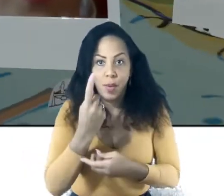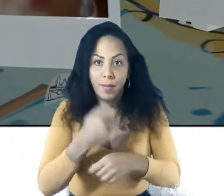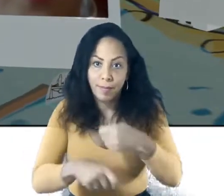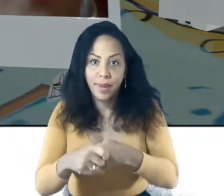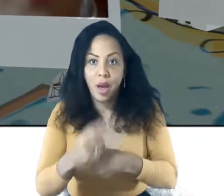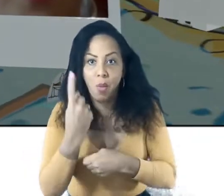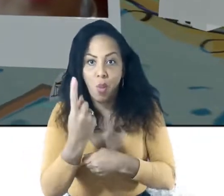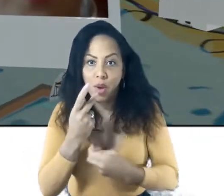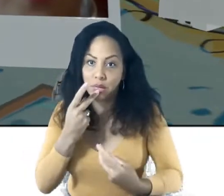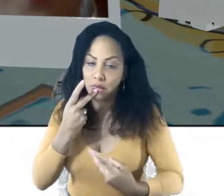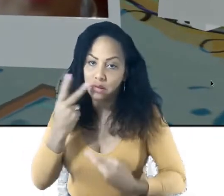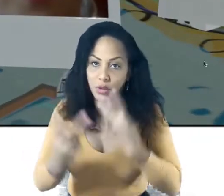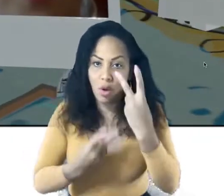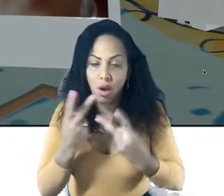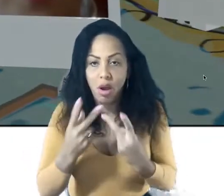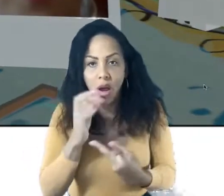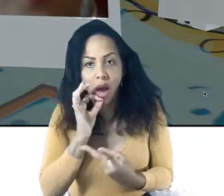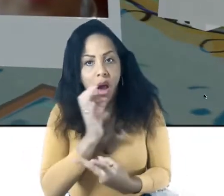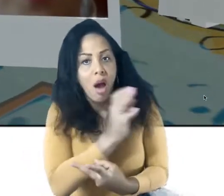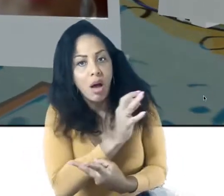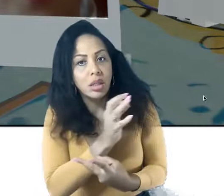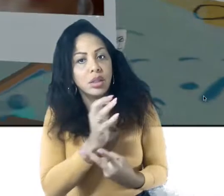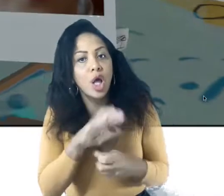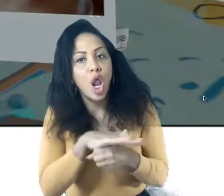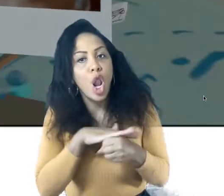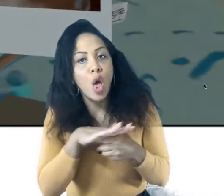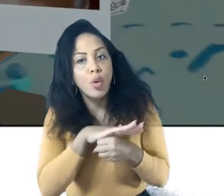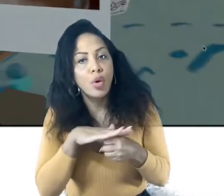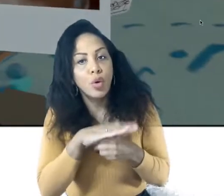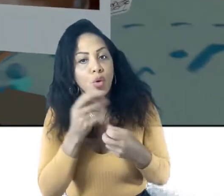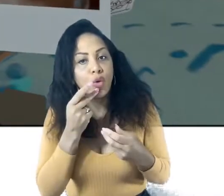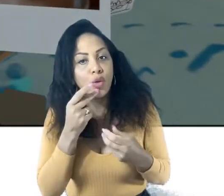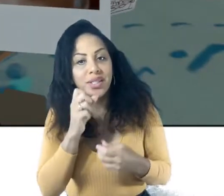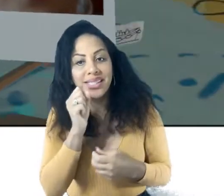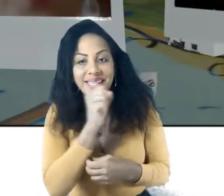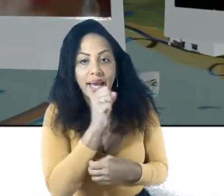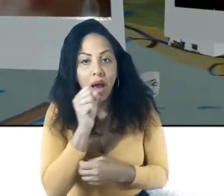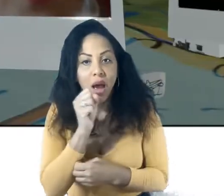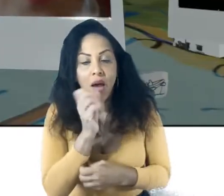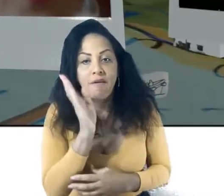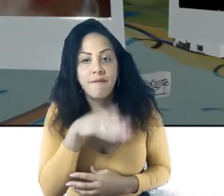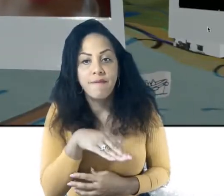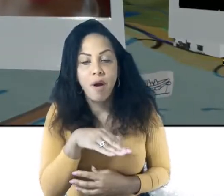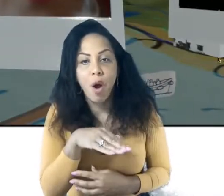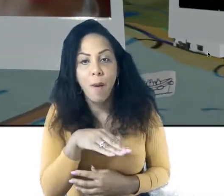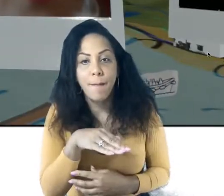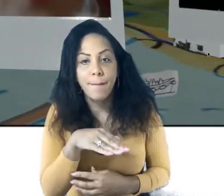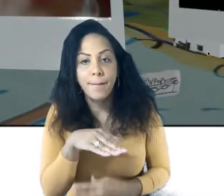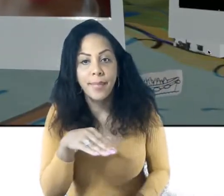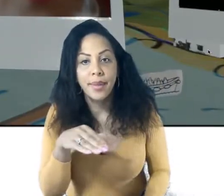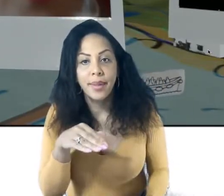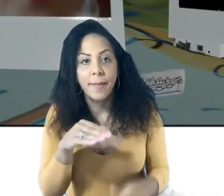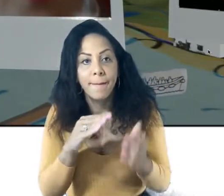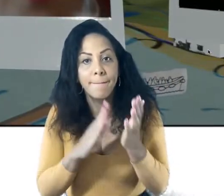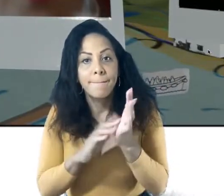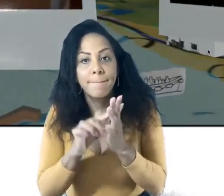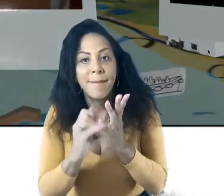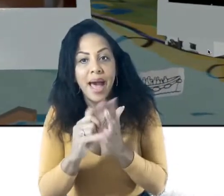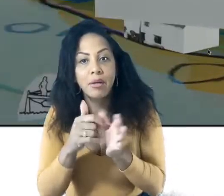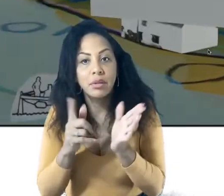a local singer from Mousel Male Voice Choir to sing. I can get there. It's hiding under